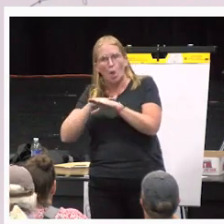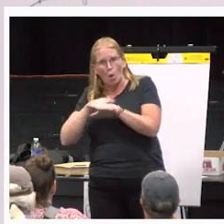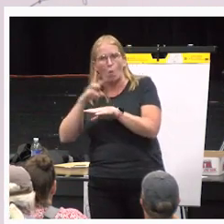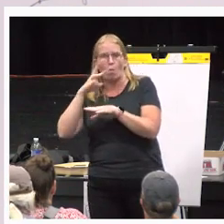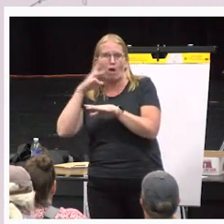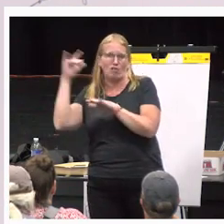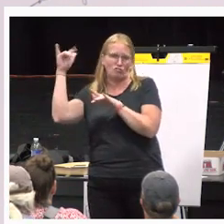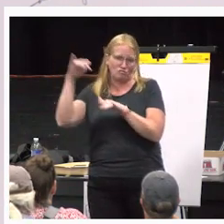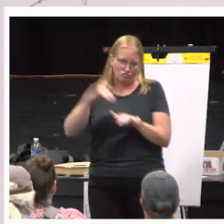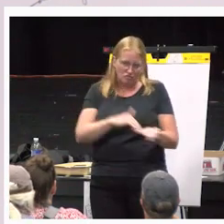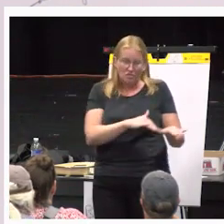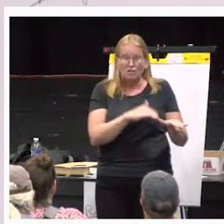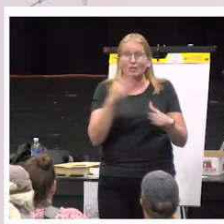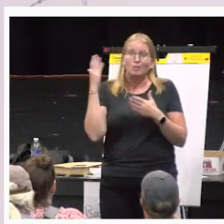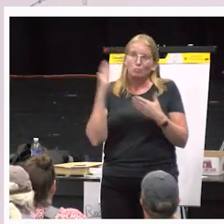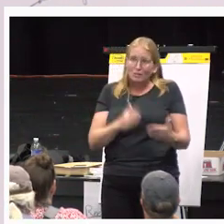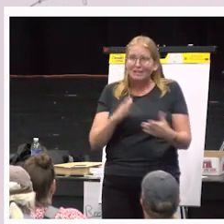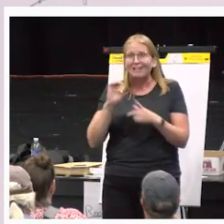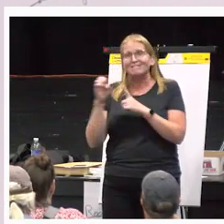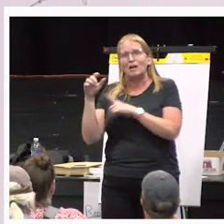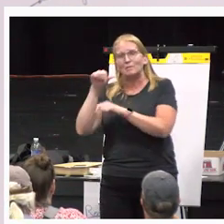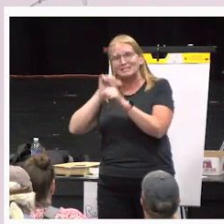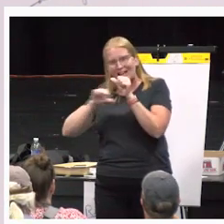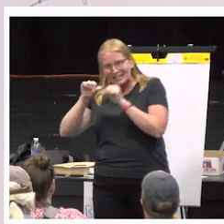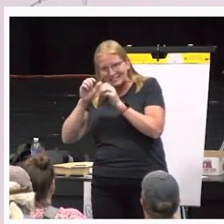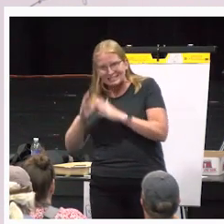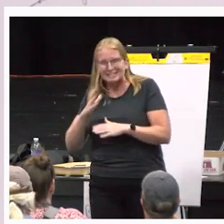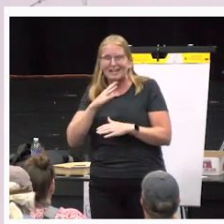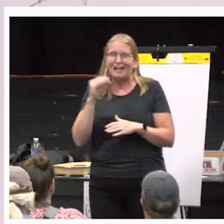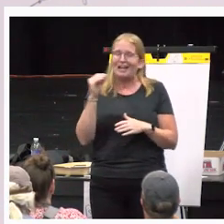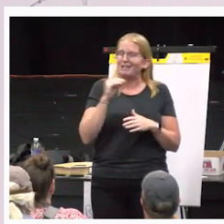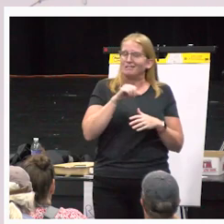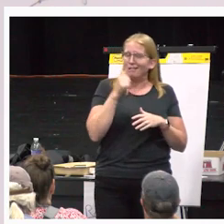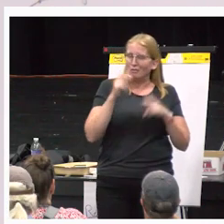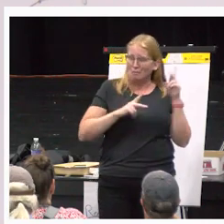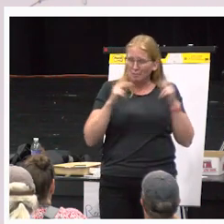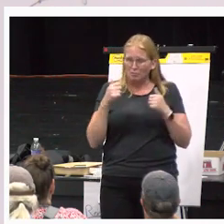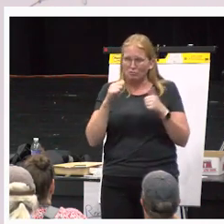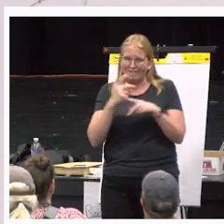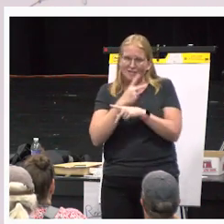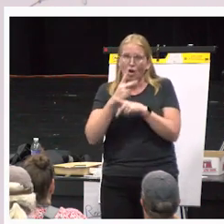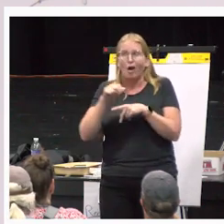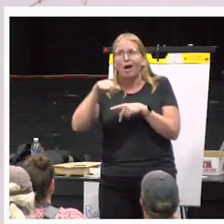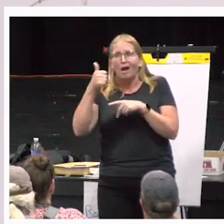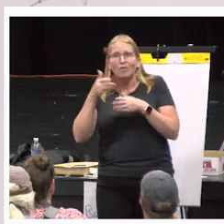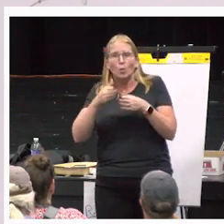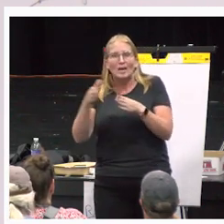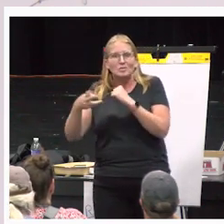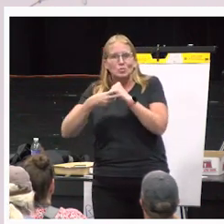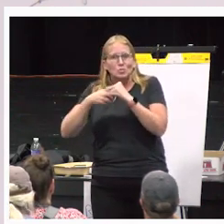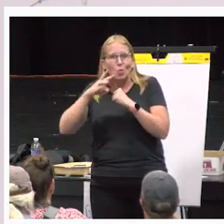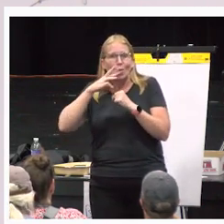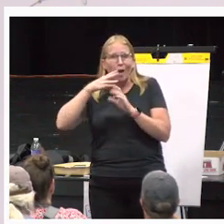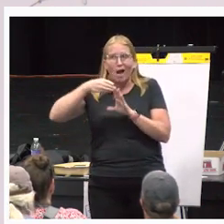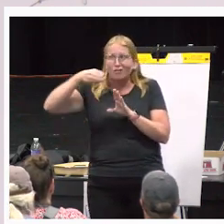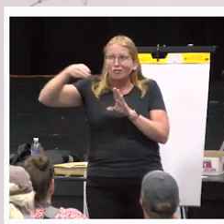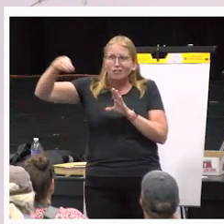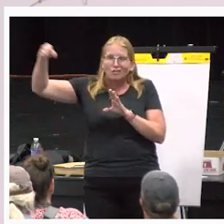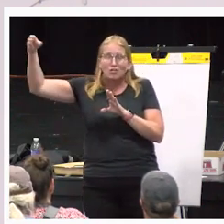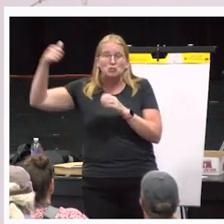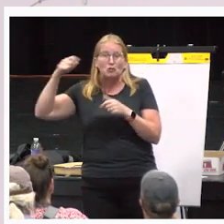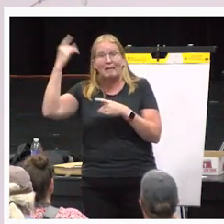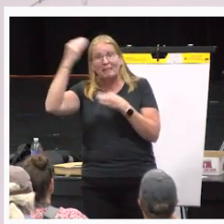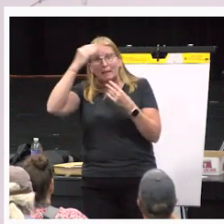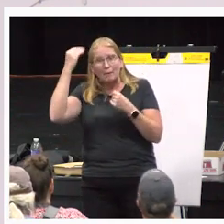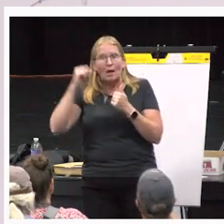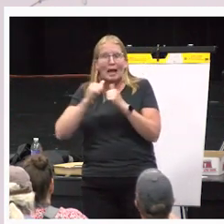engineers and environmental scientists together to evaluate potential water storage further upstream. Evaluate potential pre-flood releases